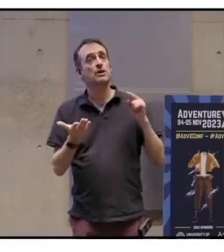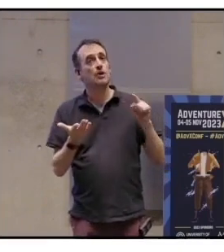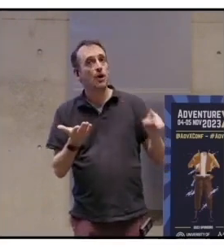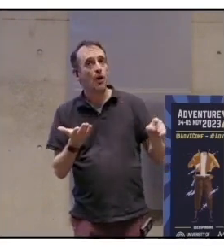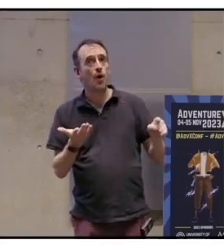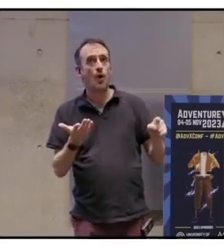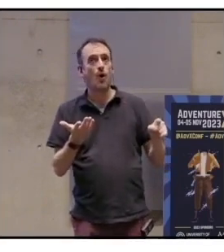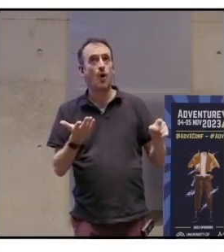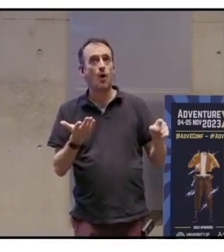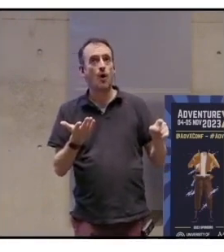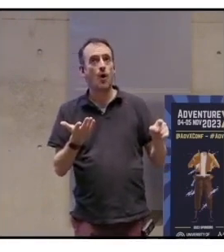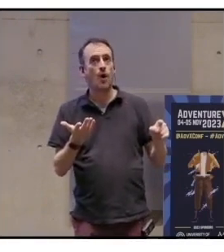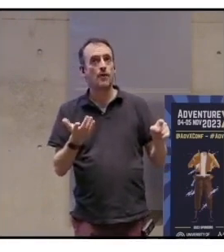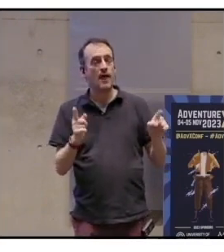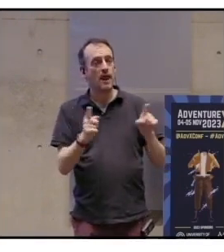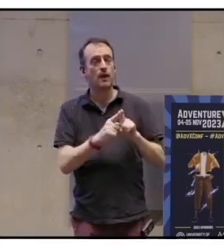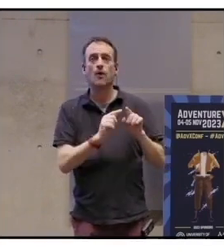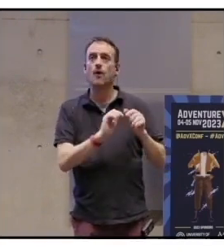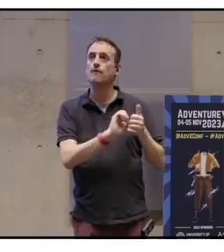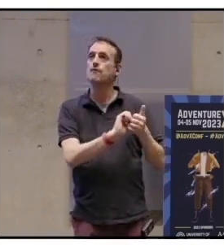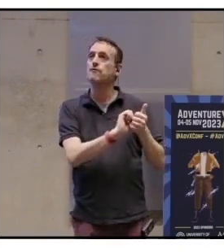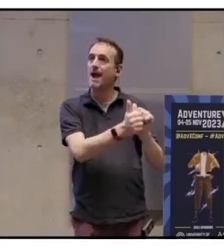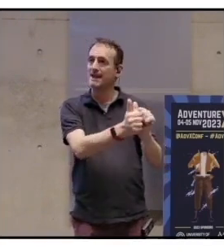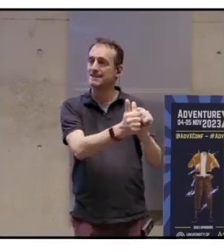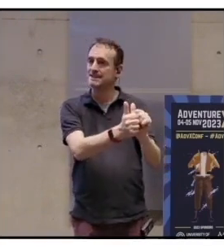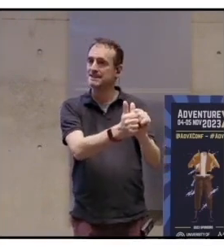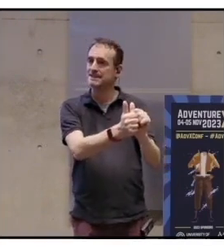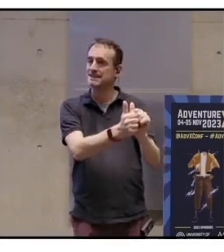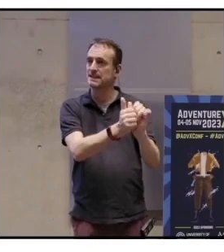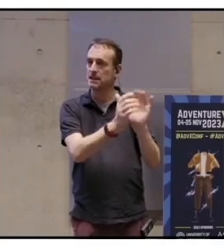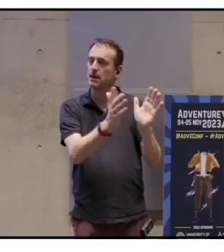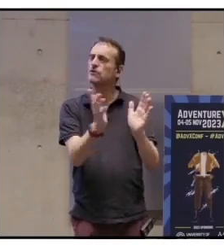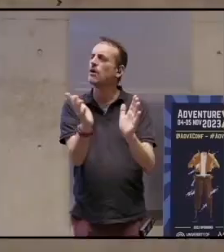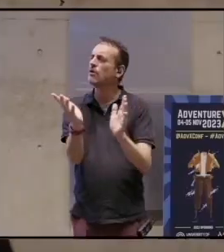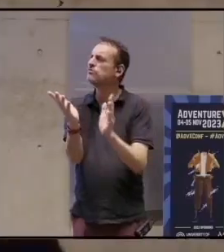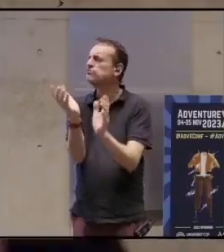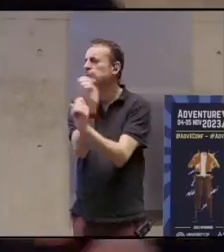your friends. This is how you make, okay, to give you an idea.